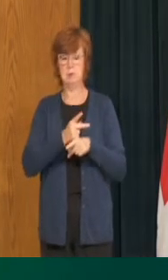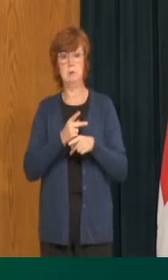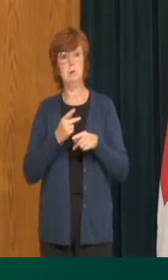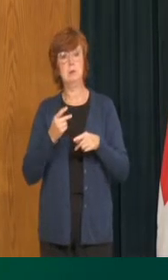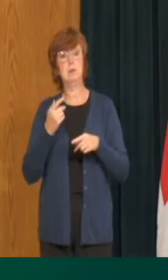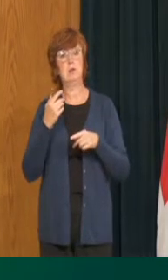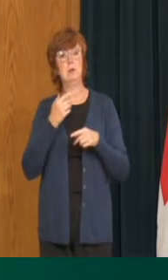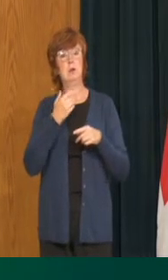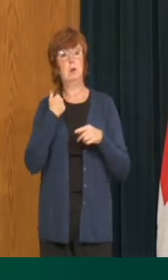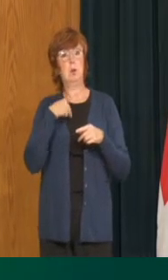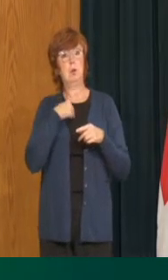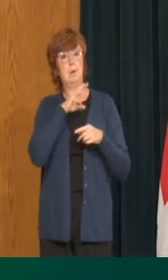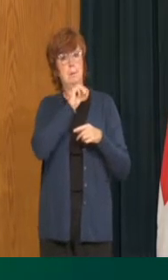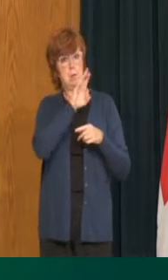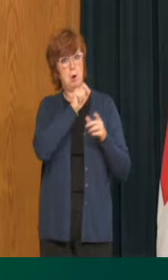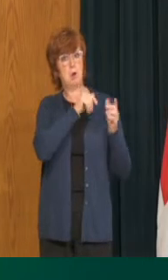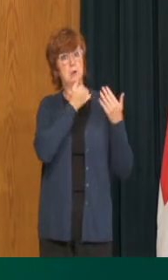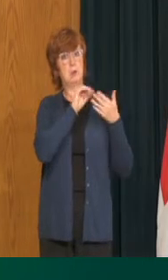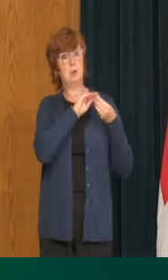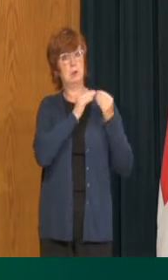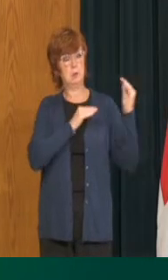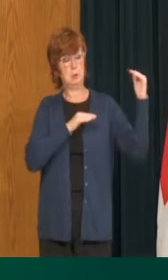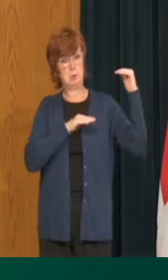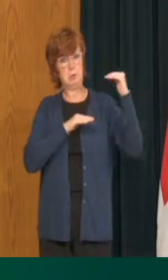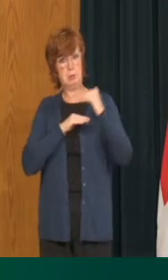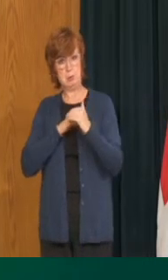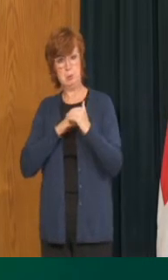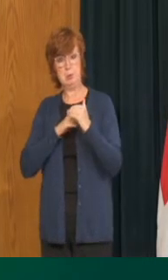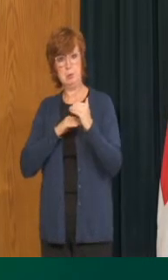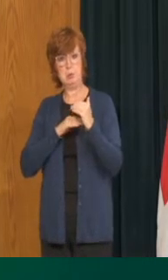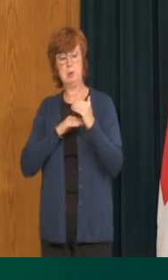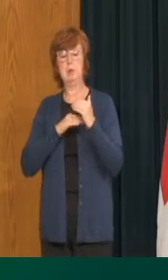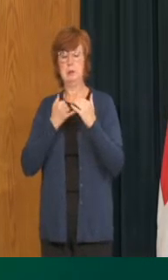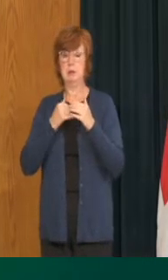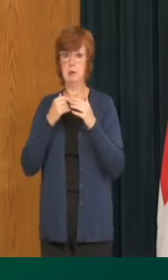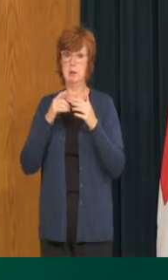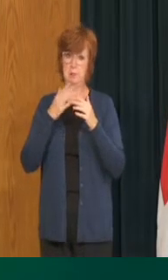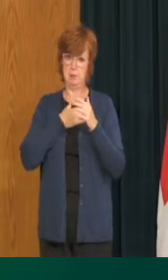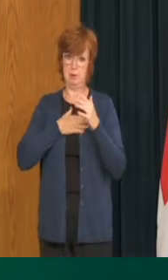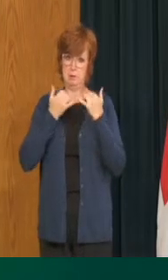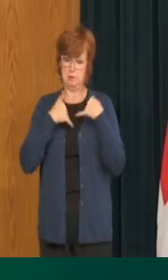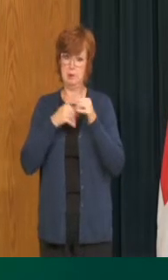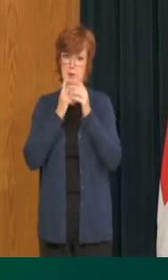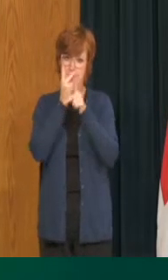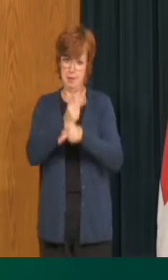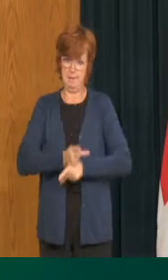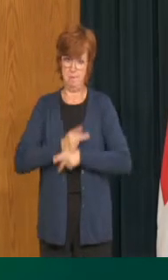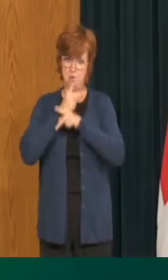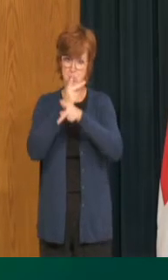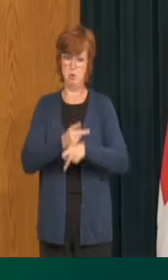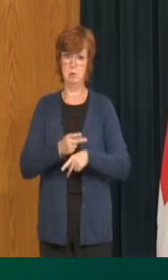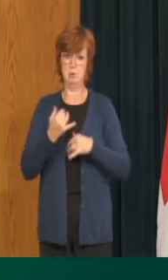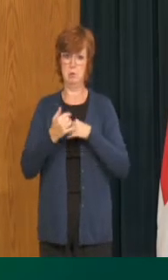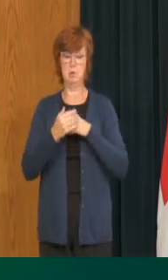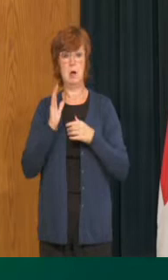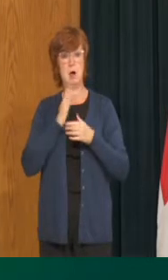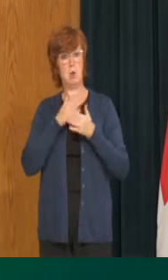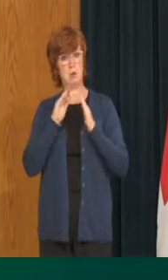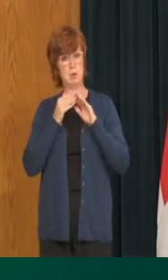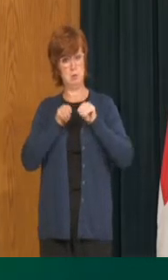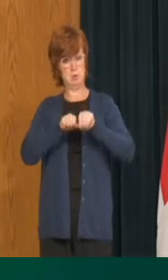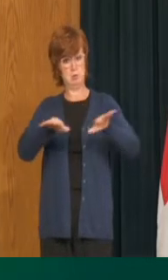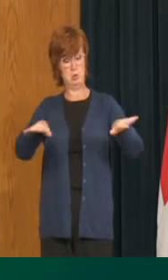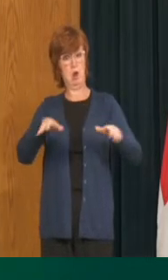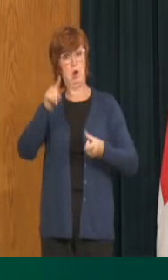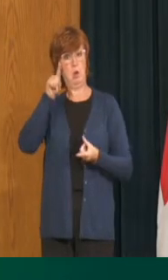vigilant as we head into this fall season. Right now, our community spread is very low. Let's do everything that we